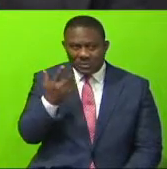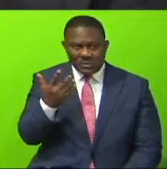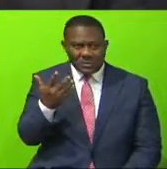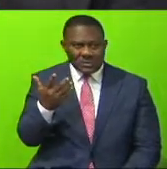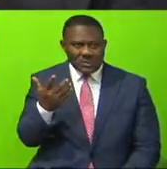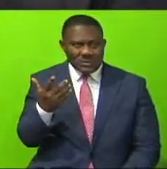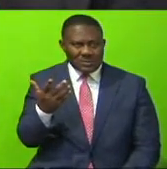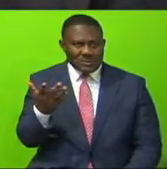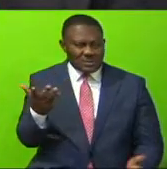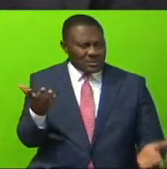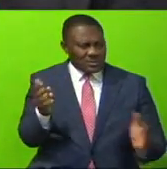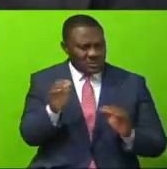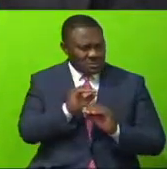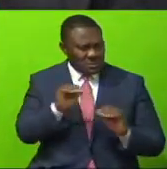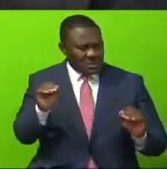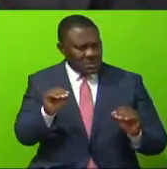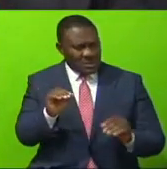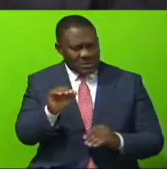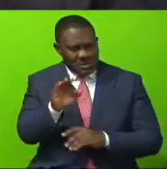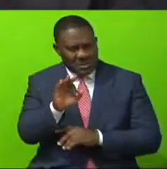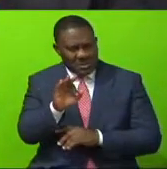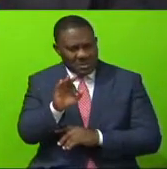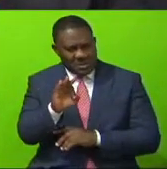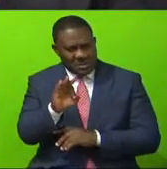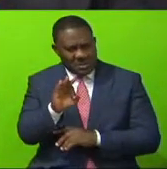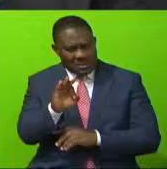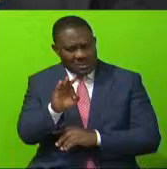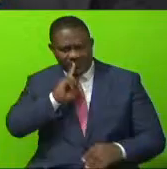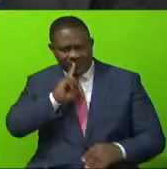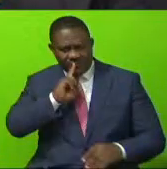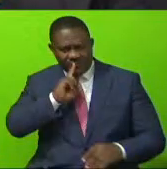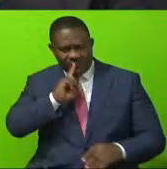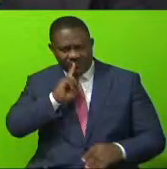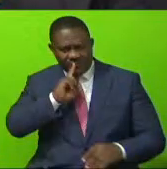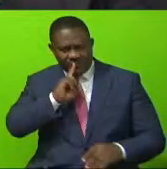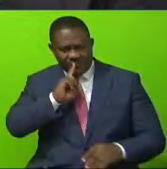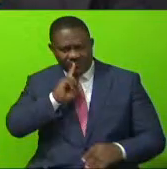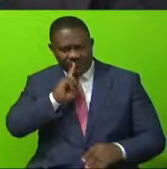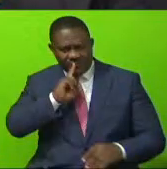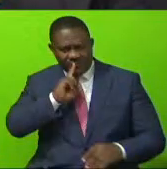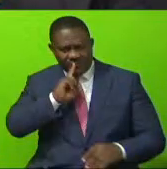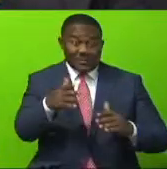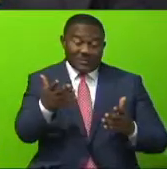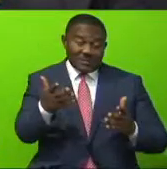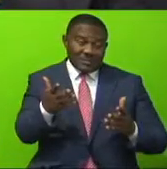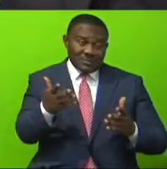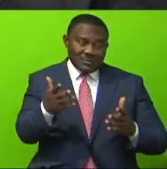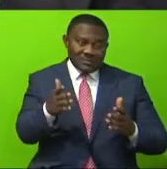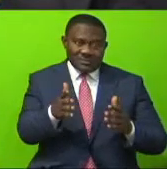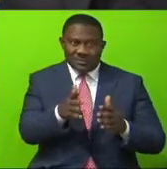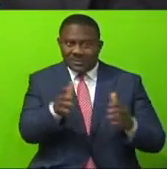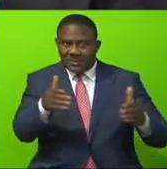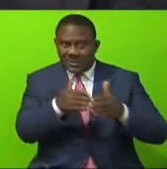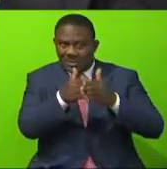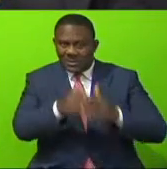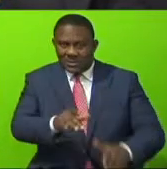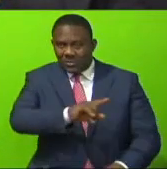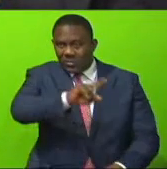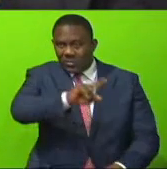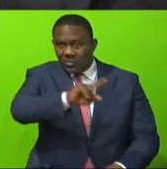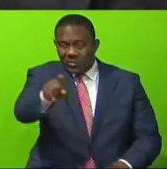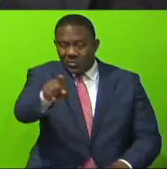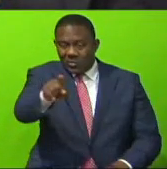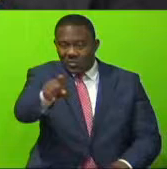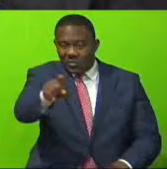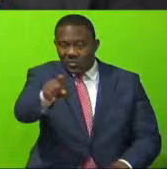factual basis for majority leader to go to court. That's what we are saying. And therefore, you cannot pray